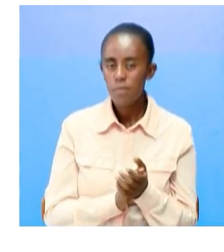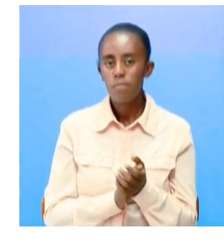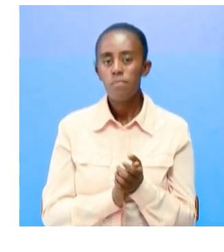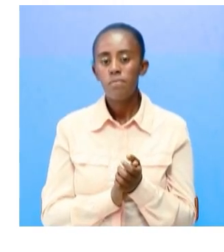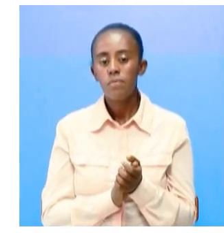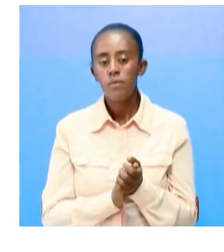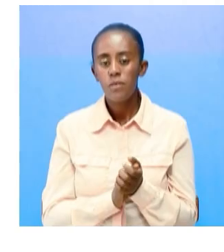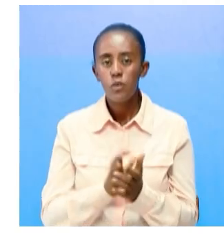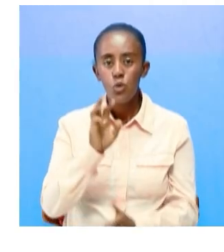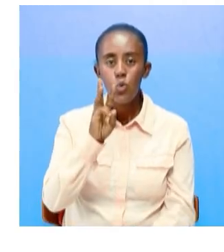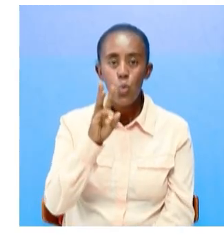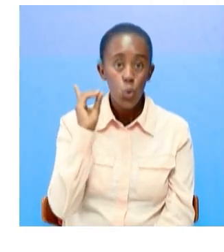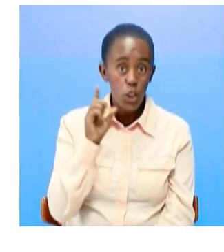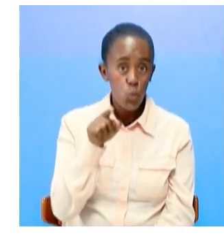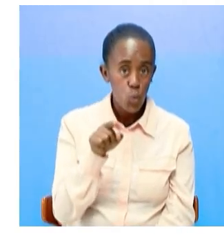Would you